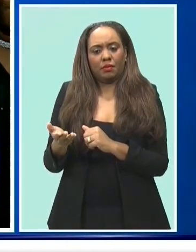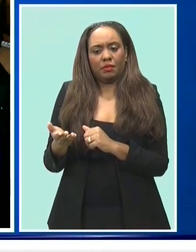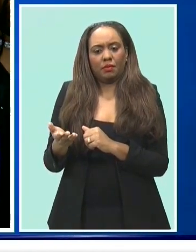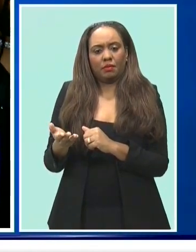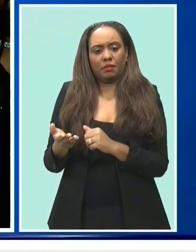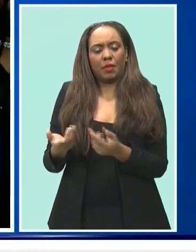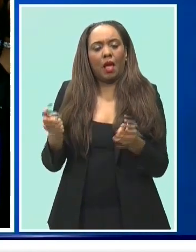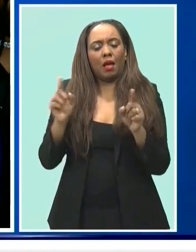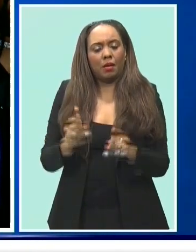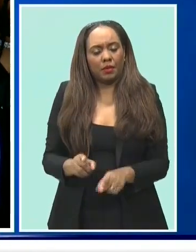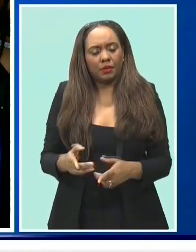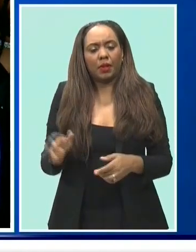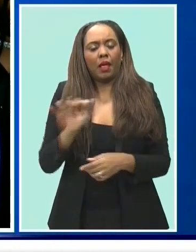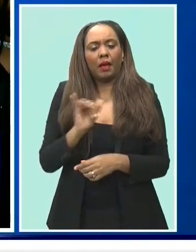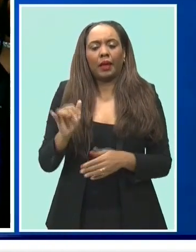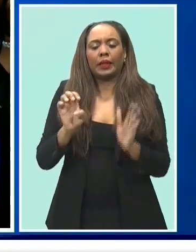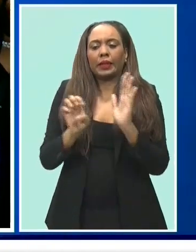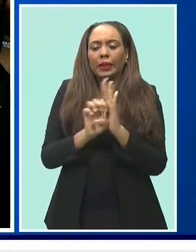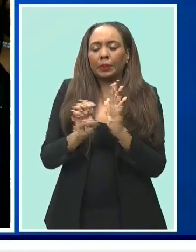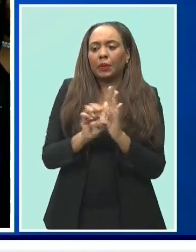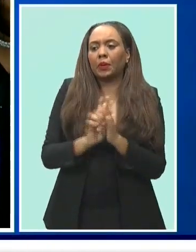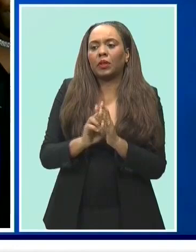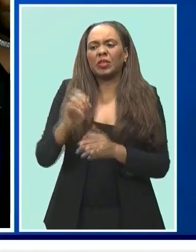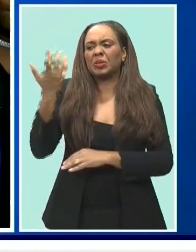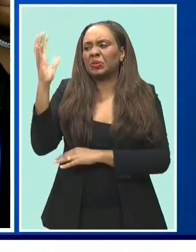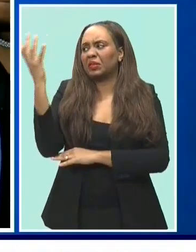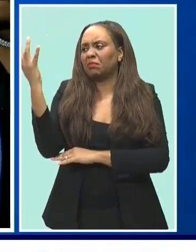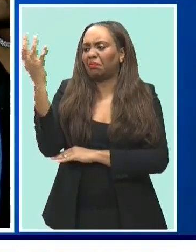trees. There's only one instance of